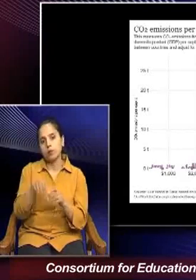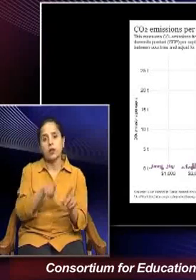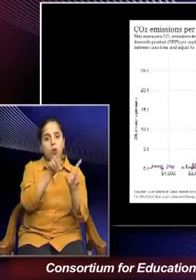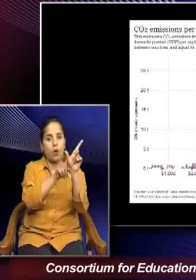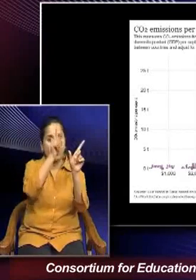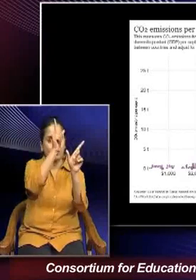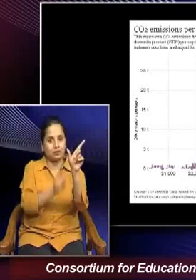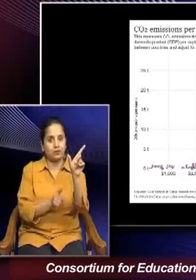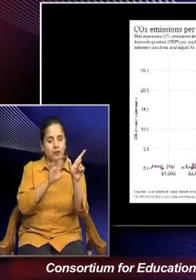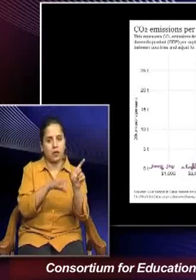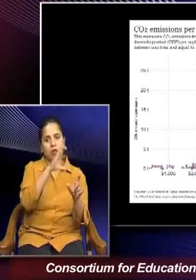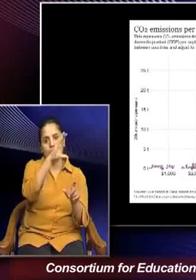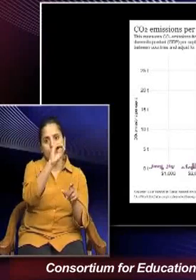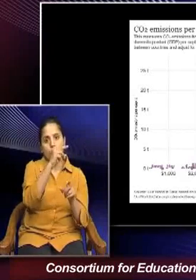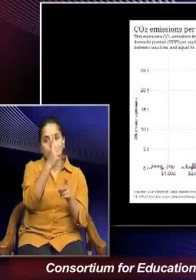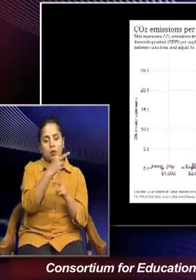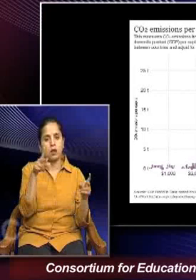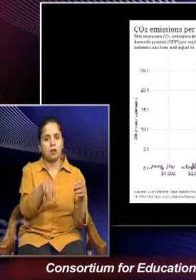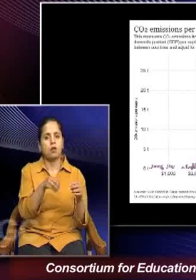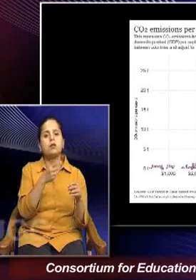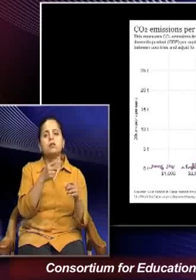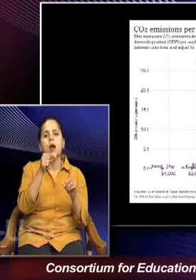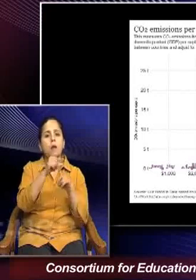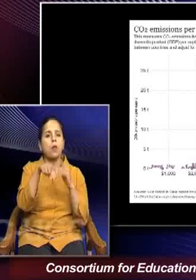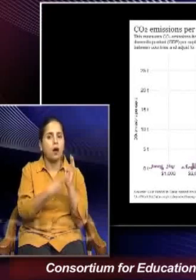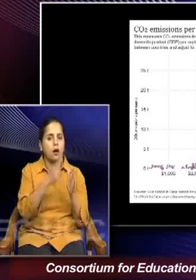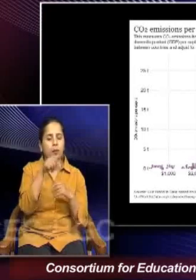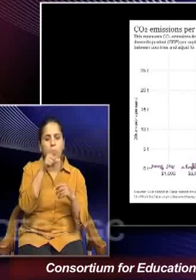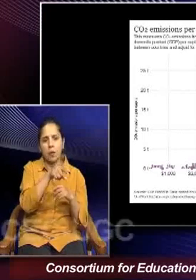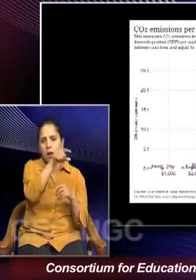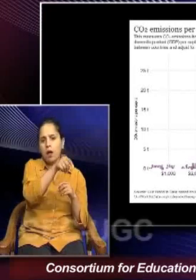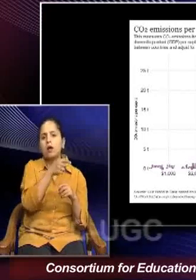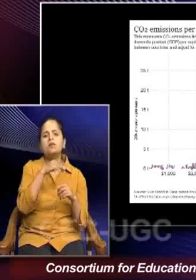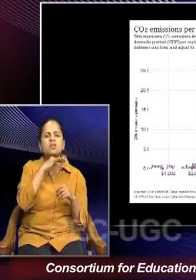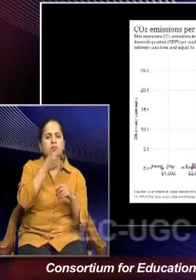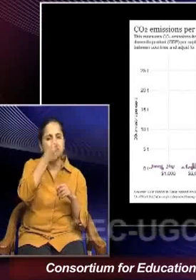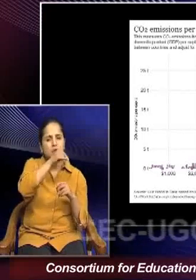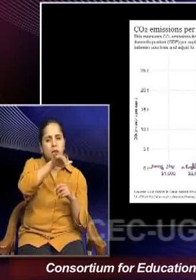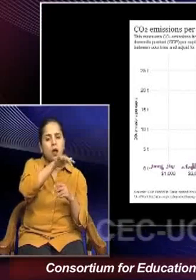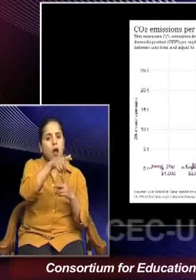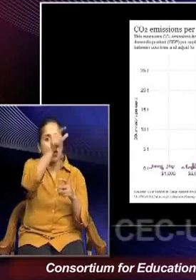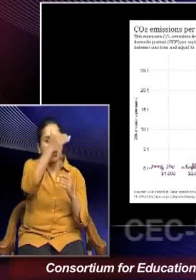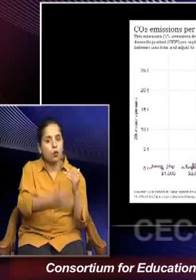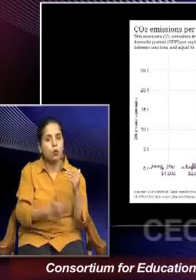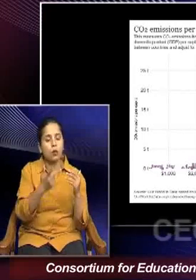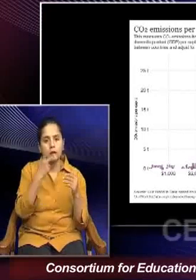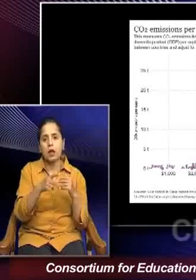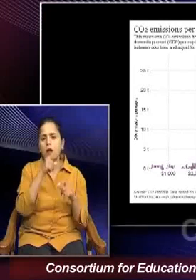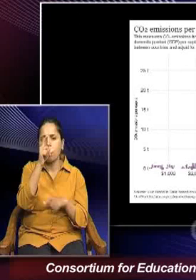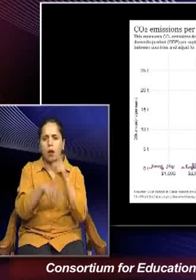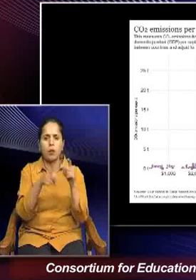you have CO2 emissions per capita. So clearly you see that countries which are economically lagging